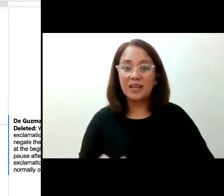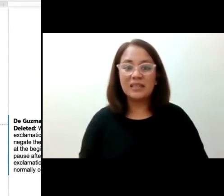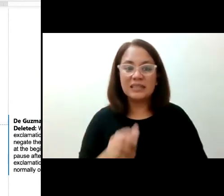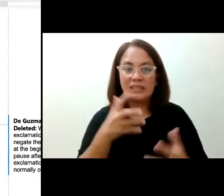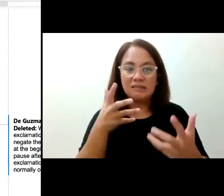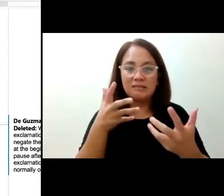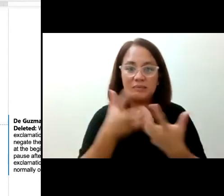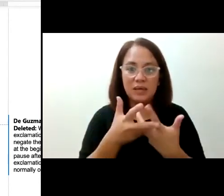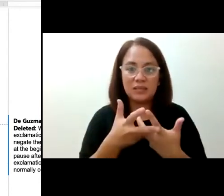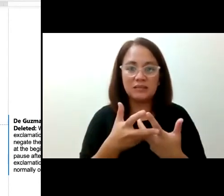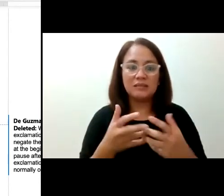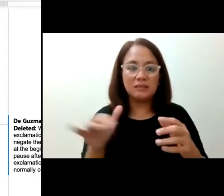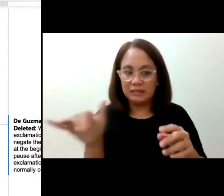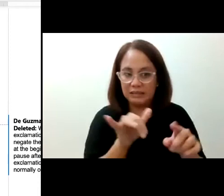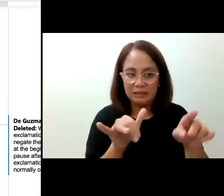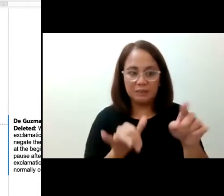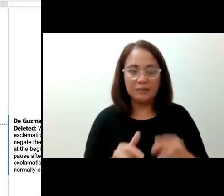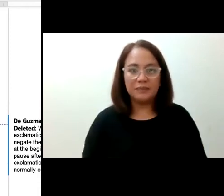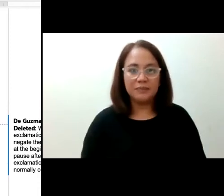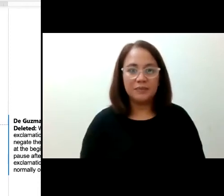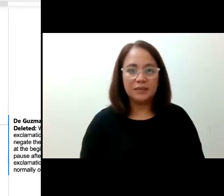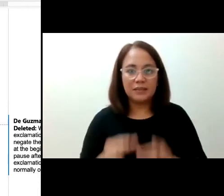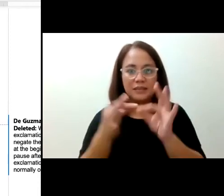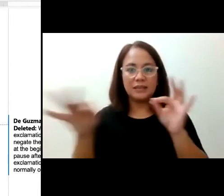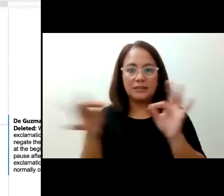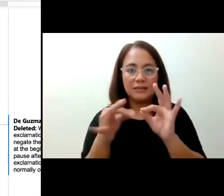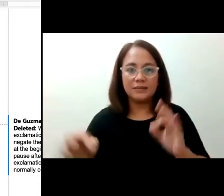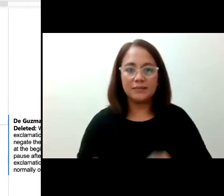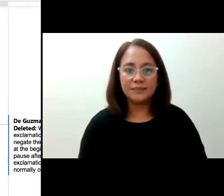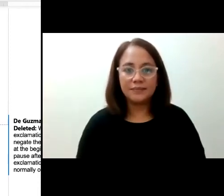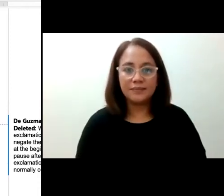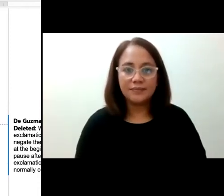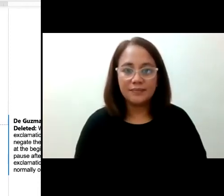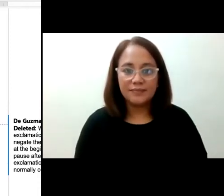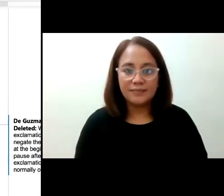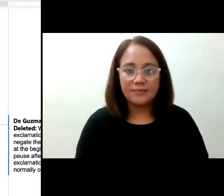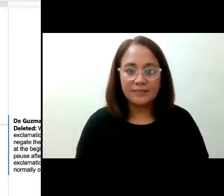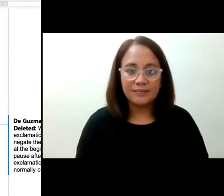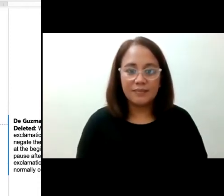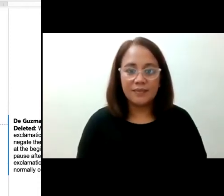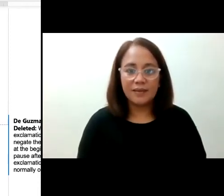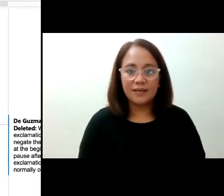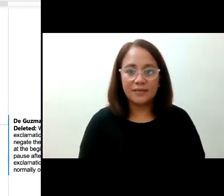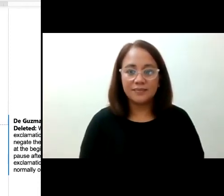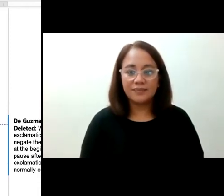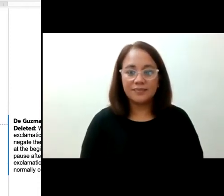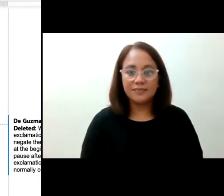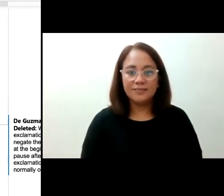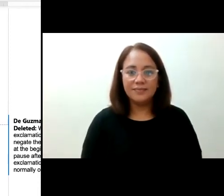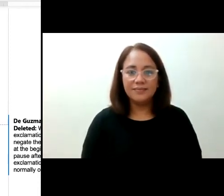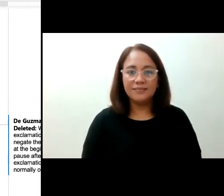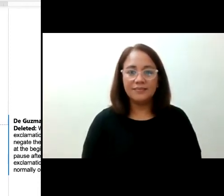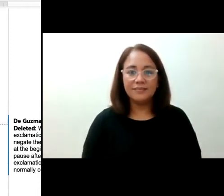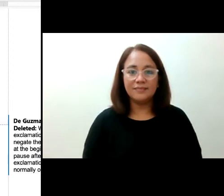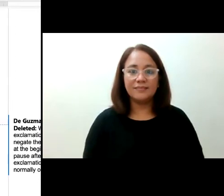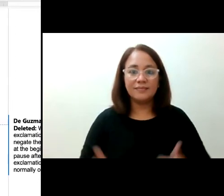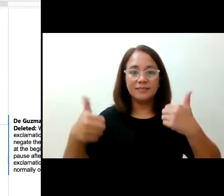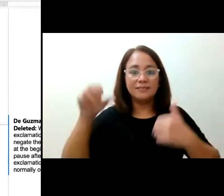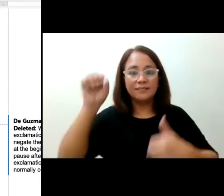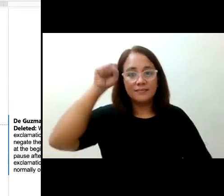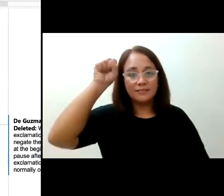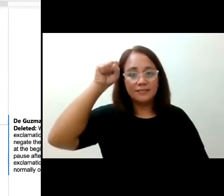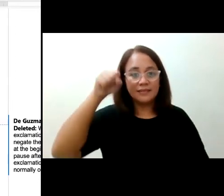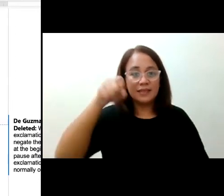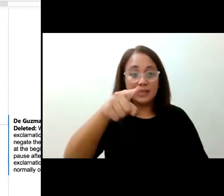have that in the sentence. Okay. All right, Jacques, make sure you save